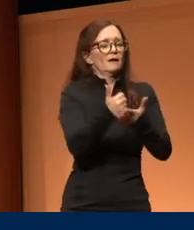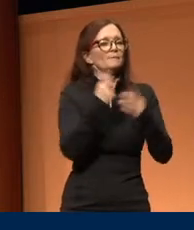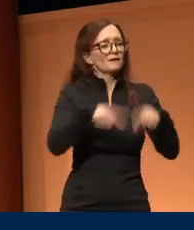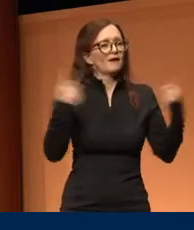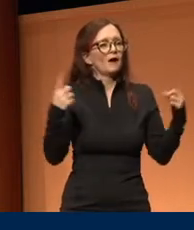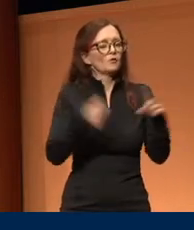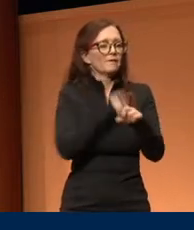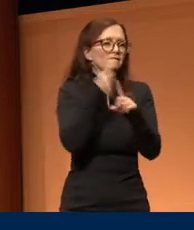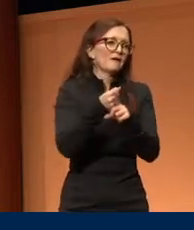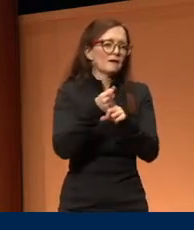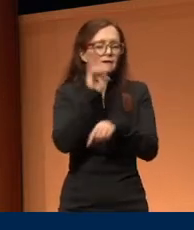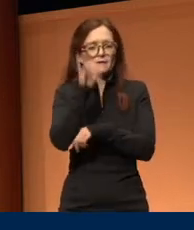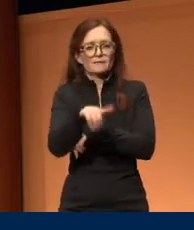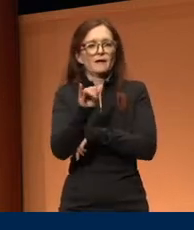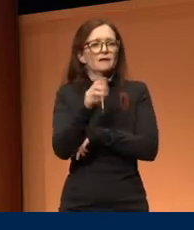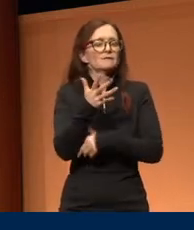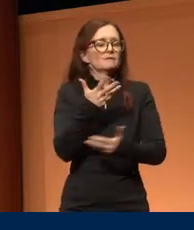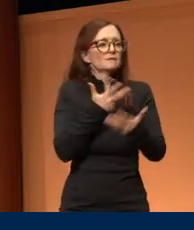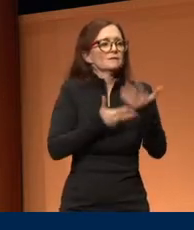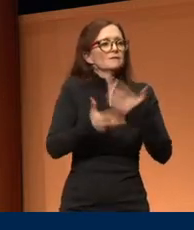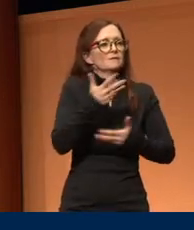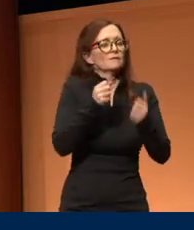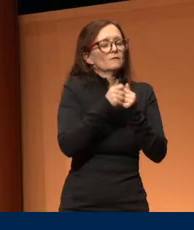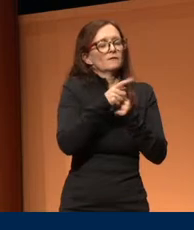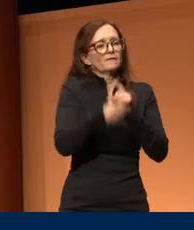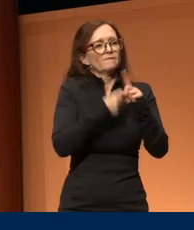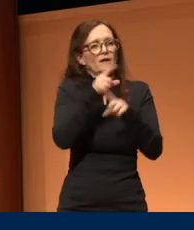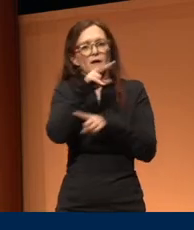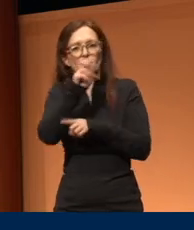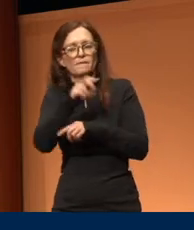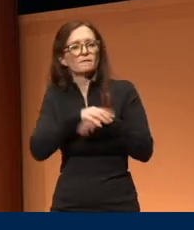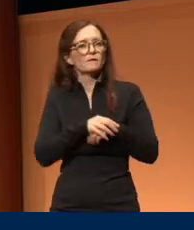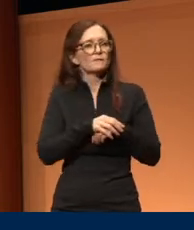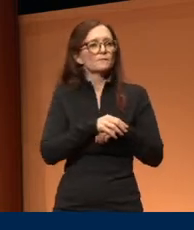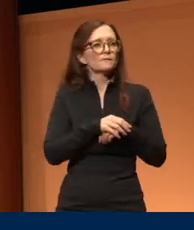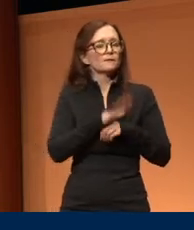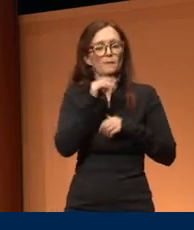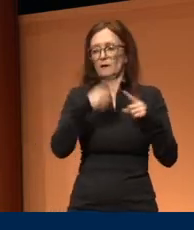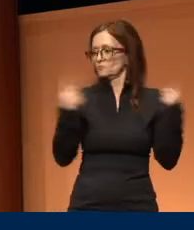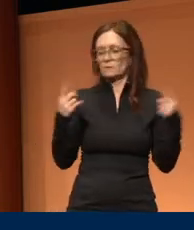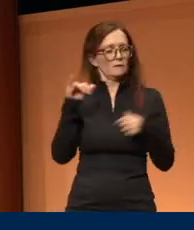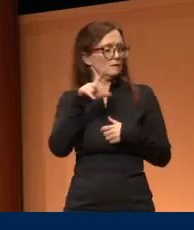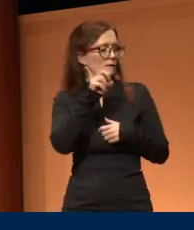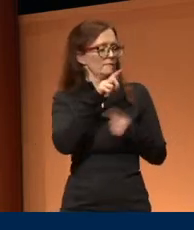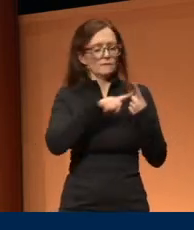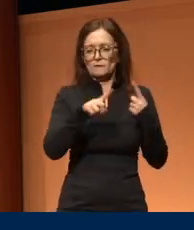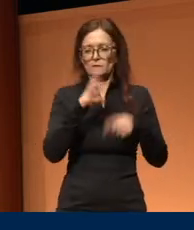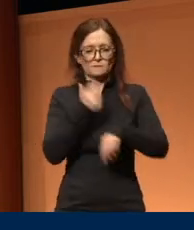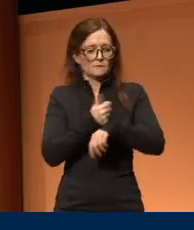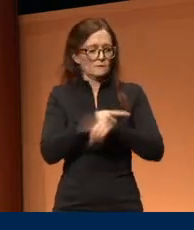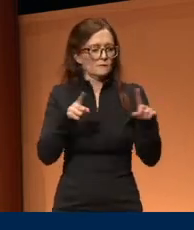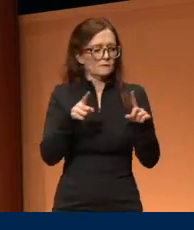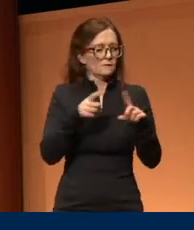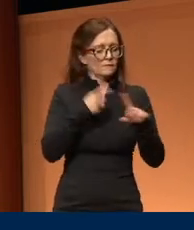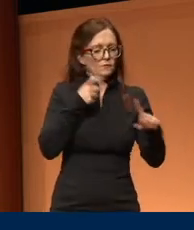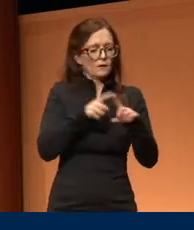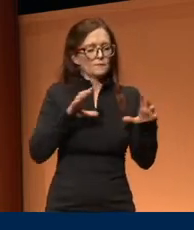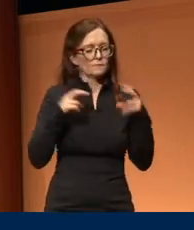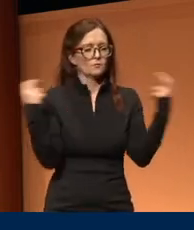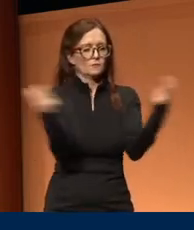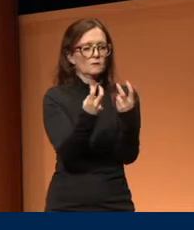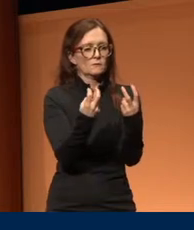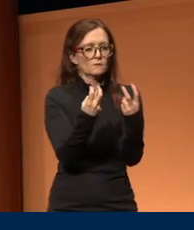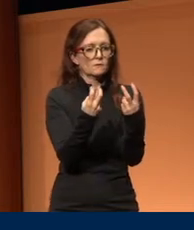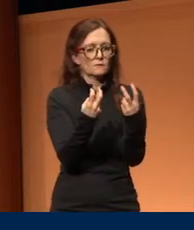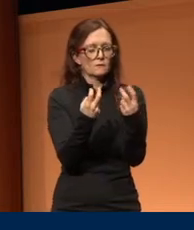effect to the homogenizing or polarizing effects of love. By contrast, the love that was present on the roundabouts occupied